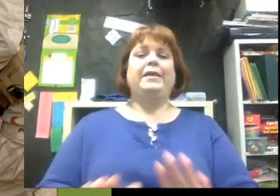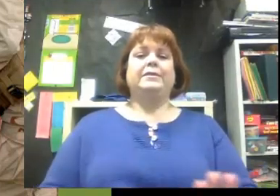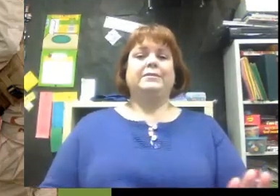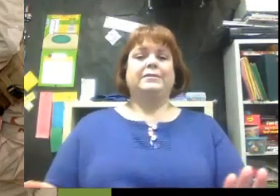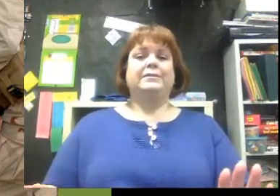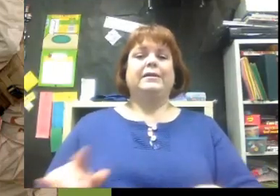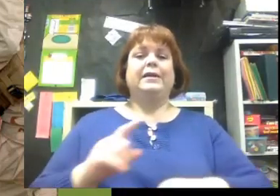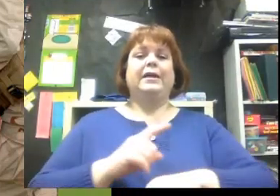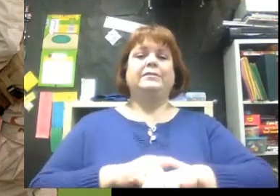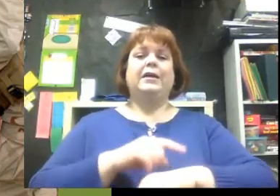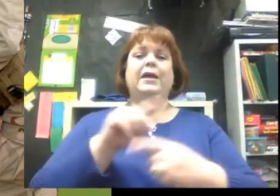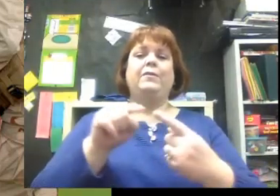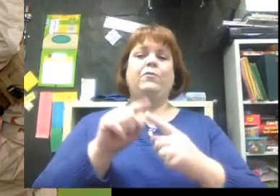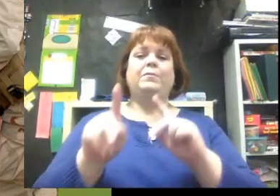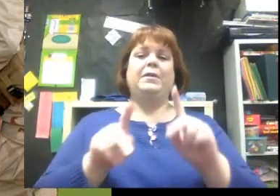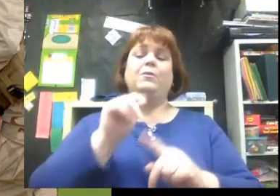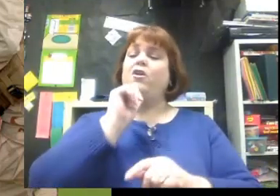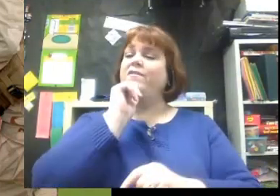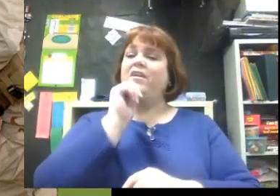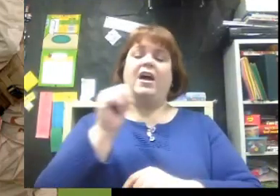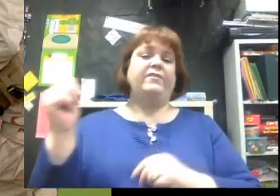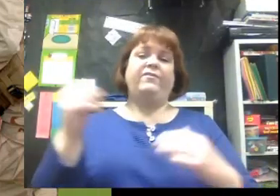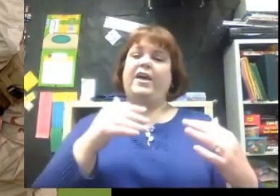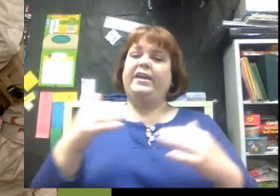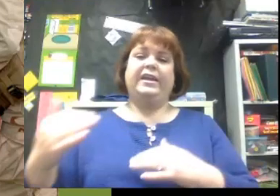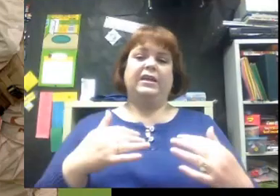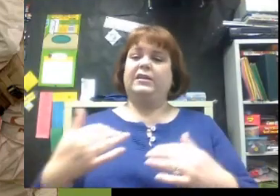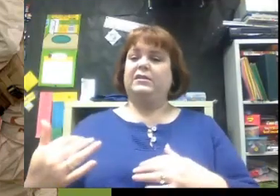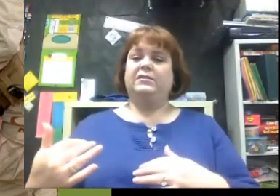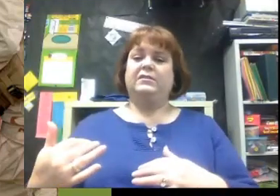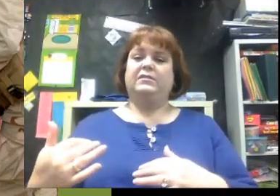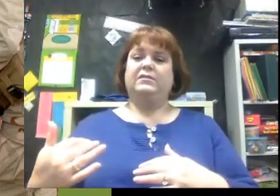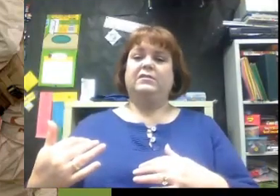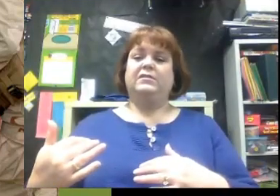Peace. A time when people are not fighting.